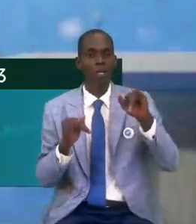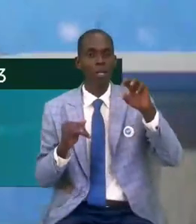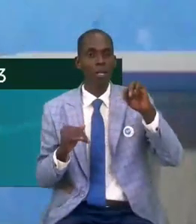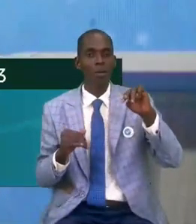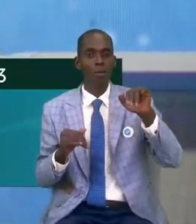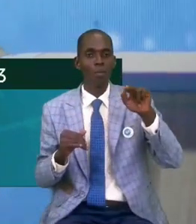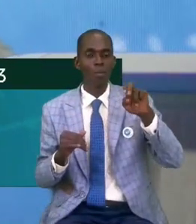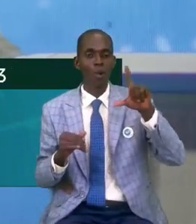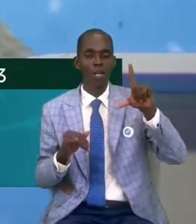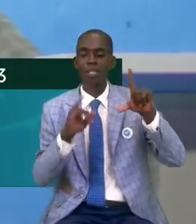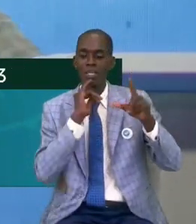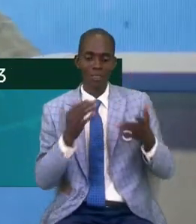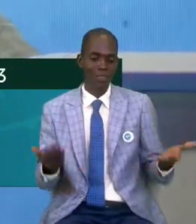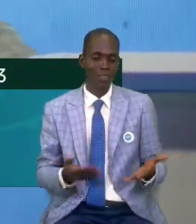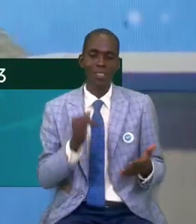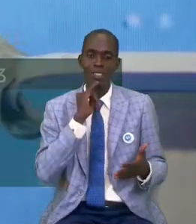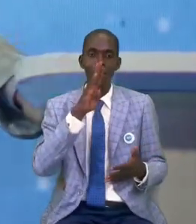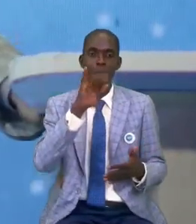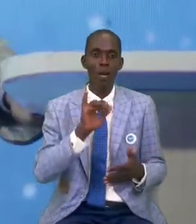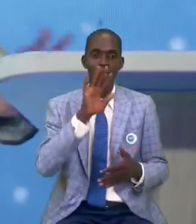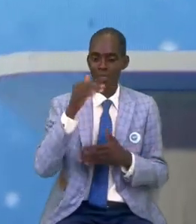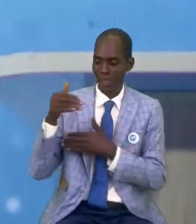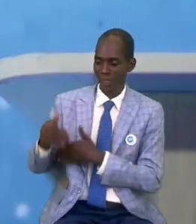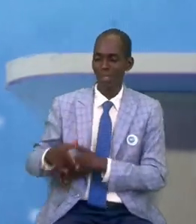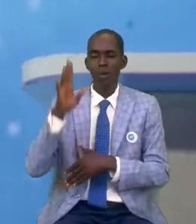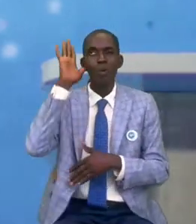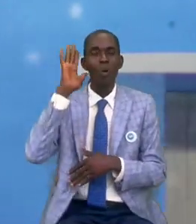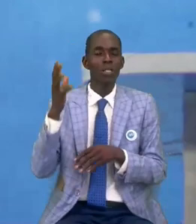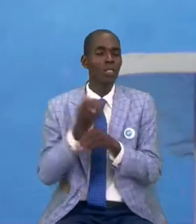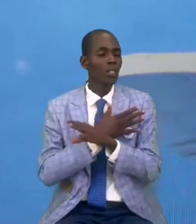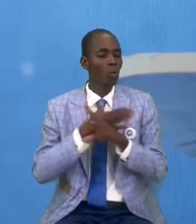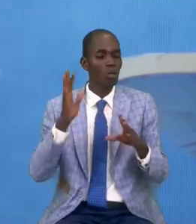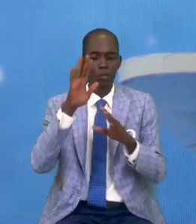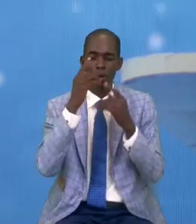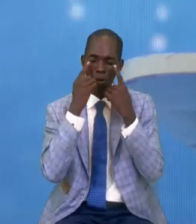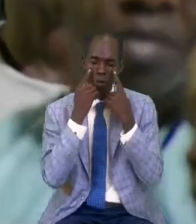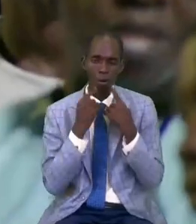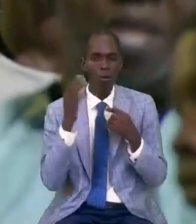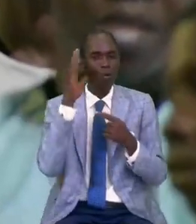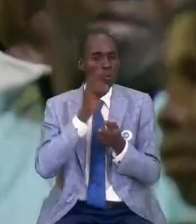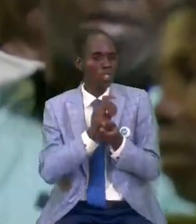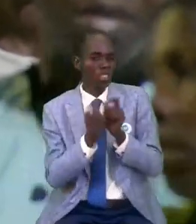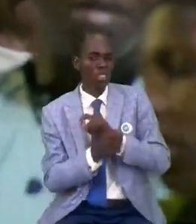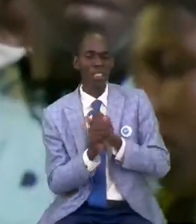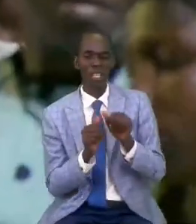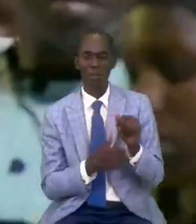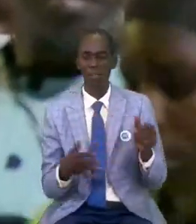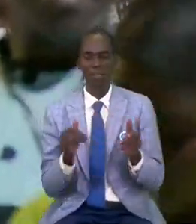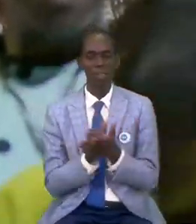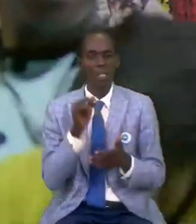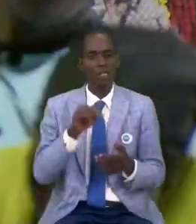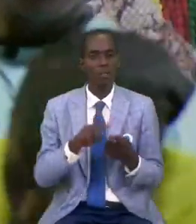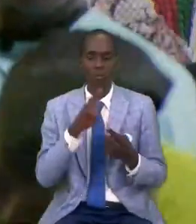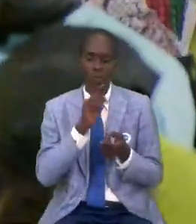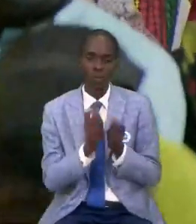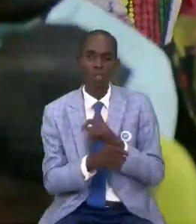away. He'll change everything that needs to be changed in your life in Jesus' name. Matthew chapter 1,